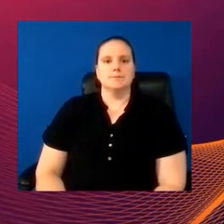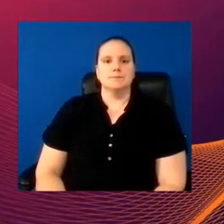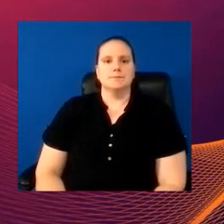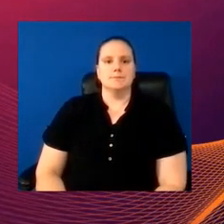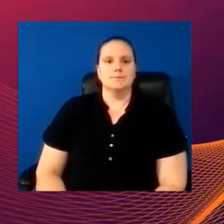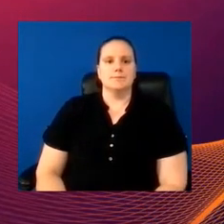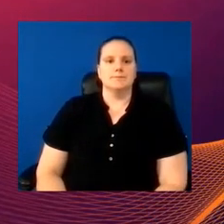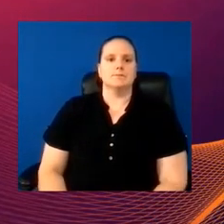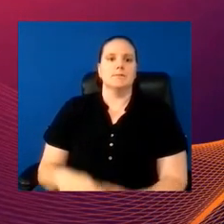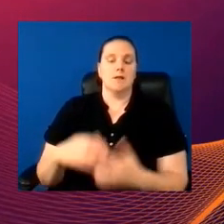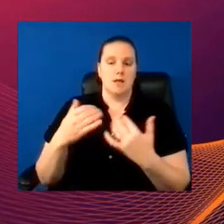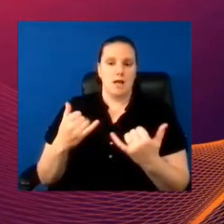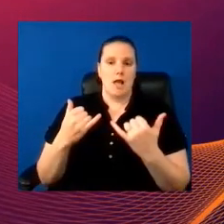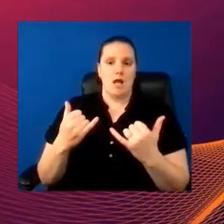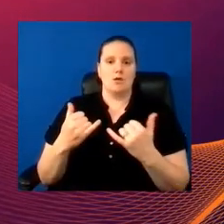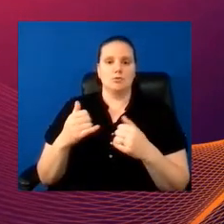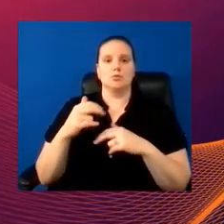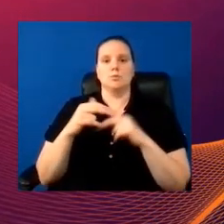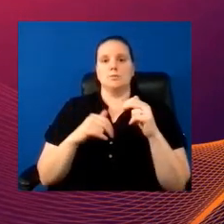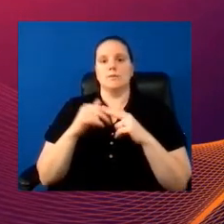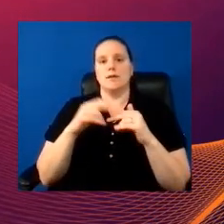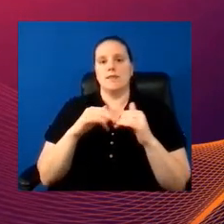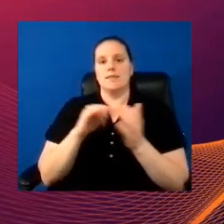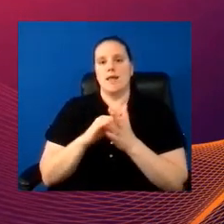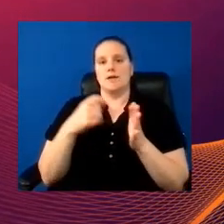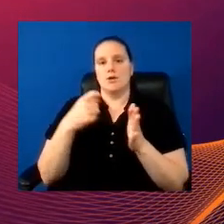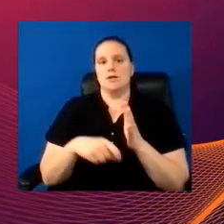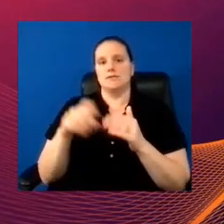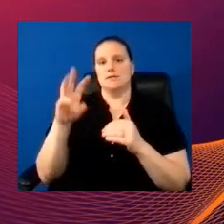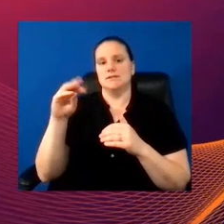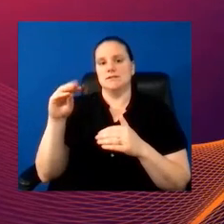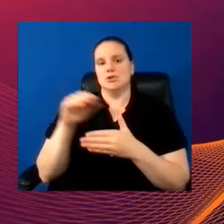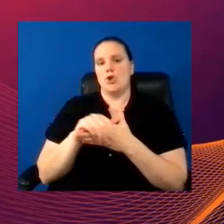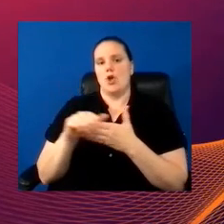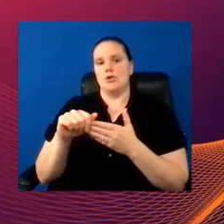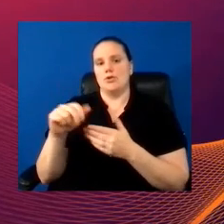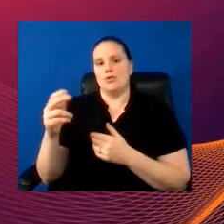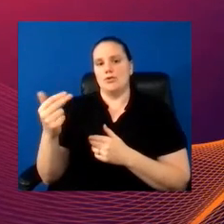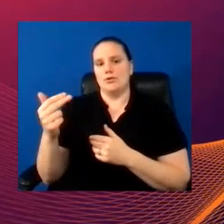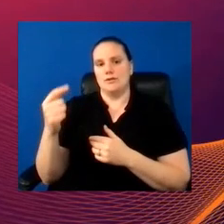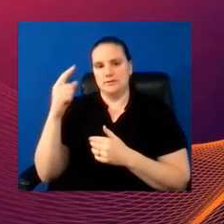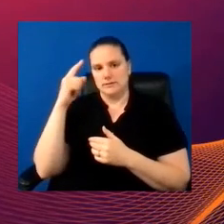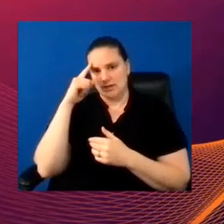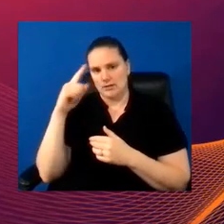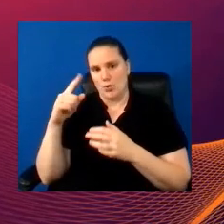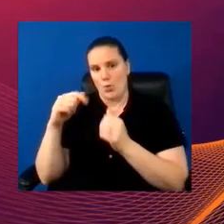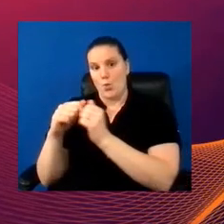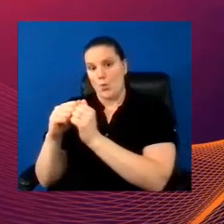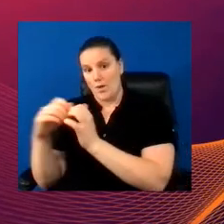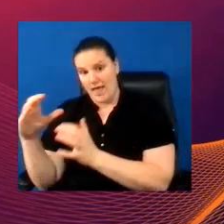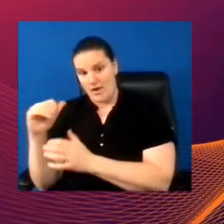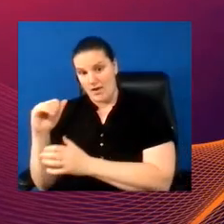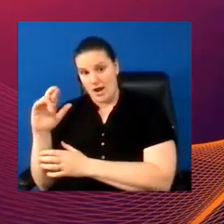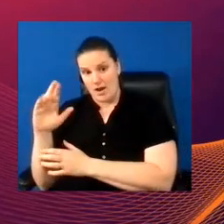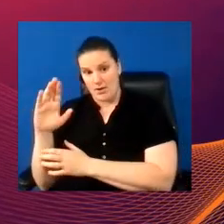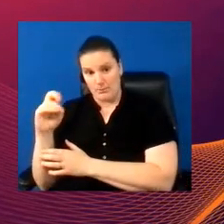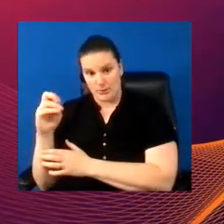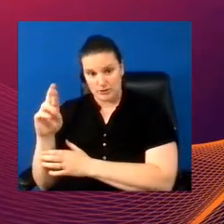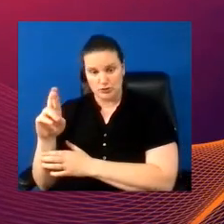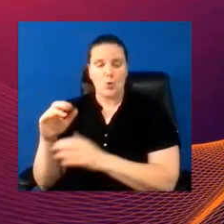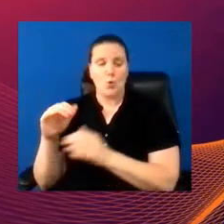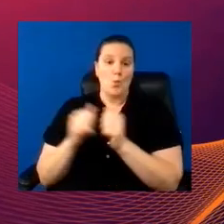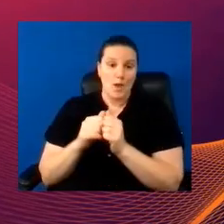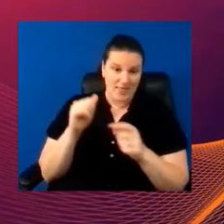As it stands right now, to build it, it costs $60.13, and that's without the air compressor. With the air compressor,